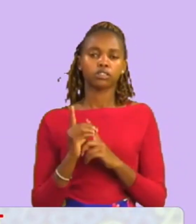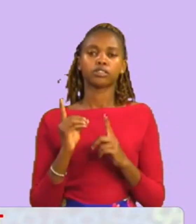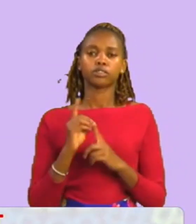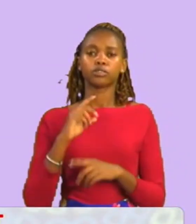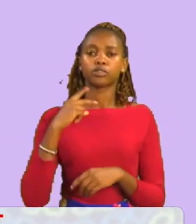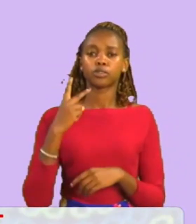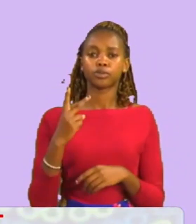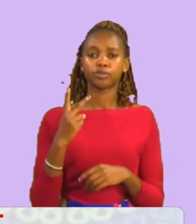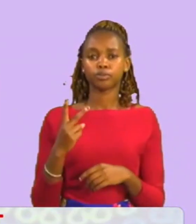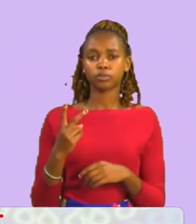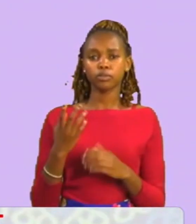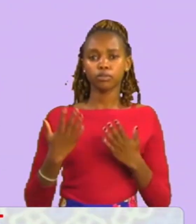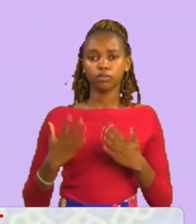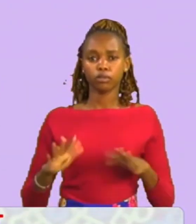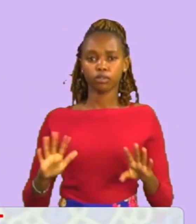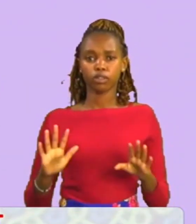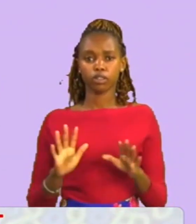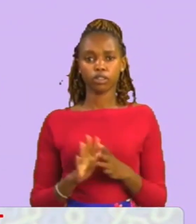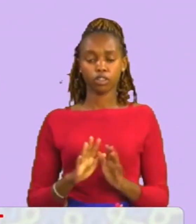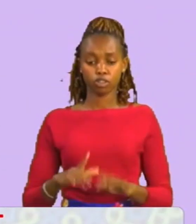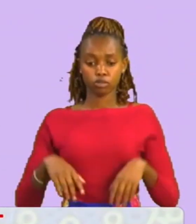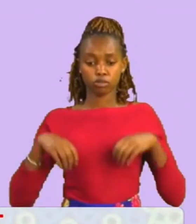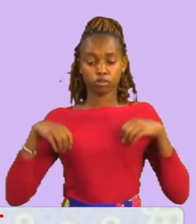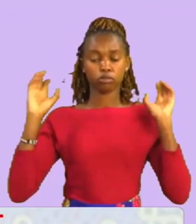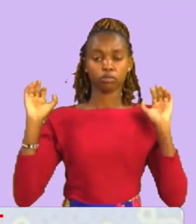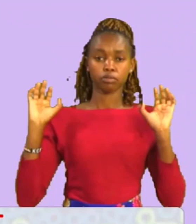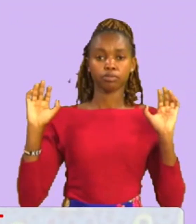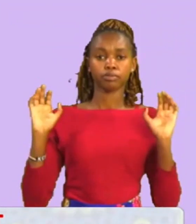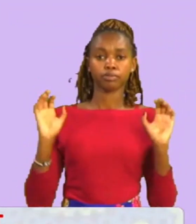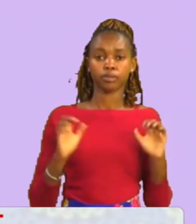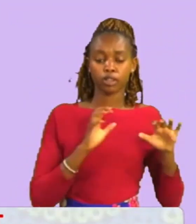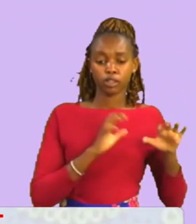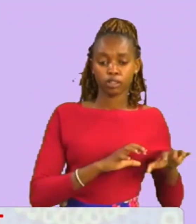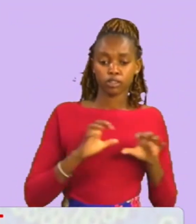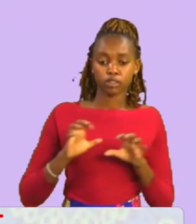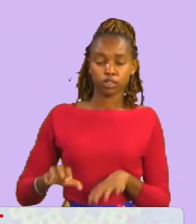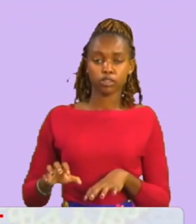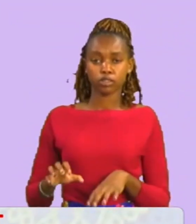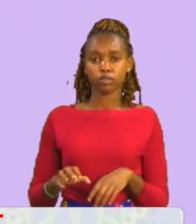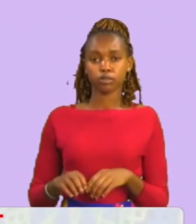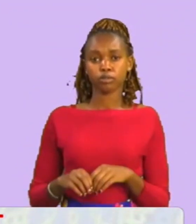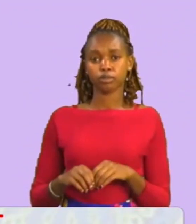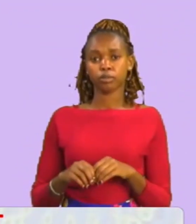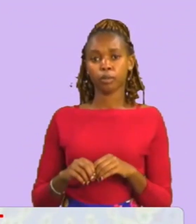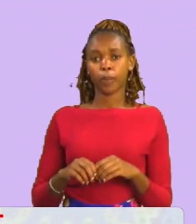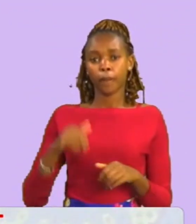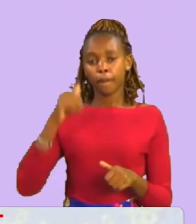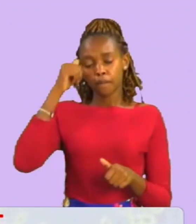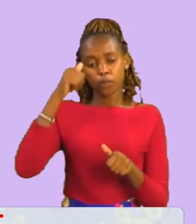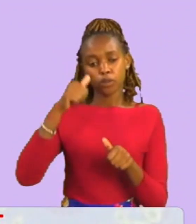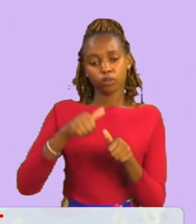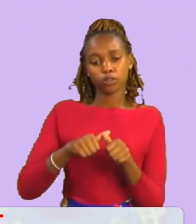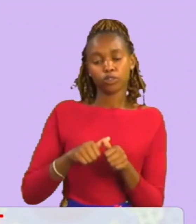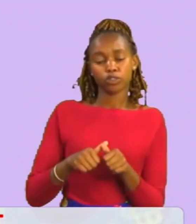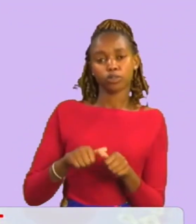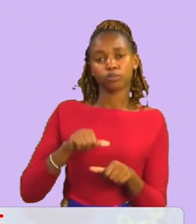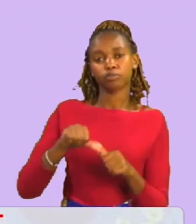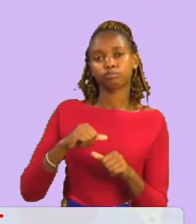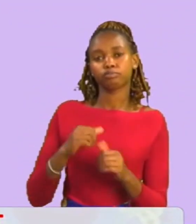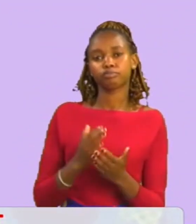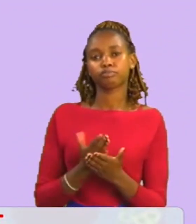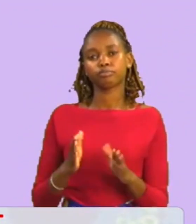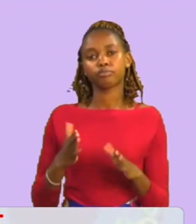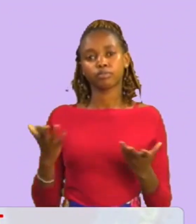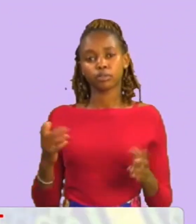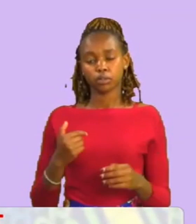sasa umekuwa struggle. What do I do to make everything work? Unajua nini? The quote of today is supposed to remind you of something. Let me read it, then I'm gonna say